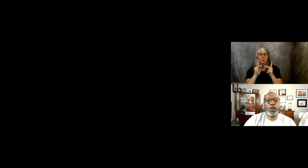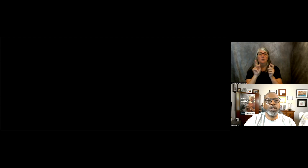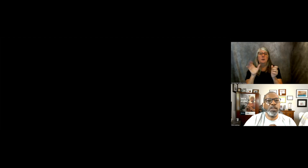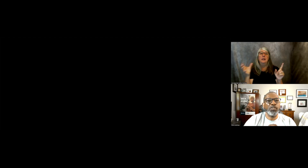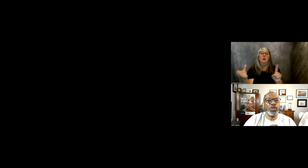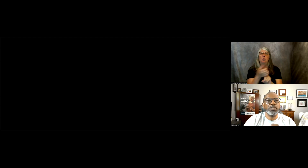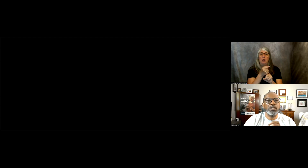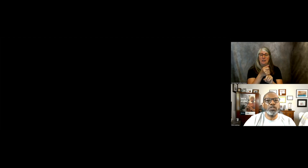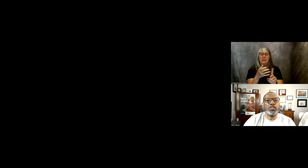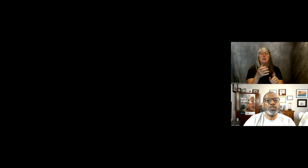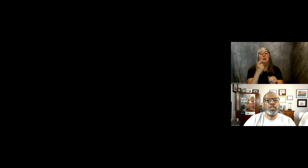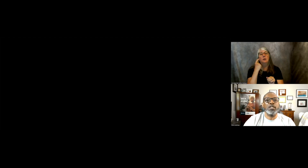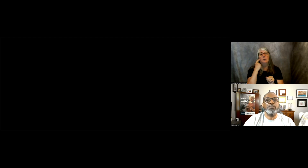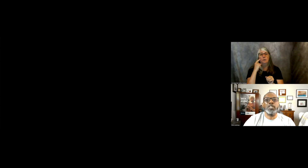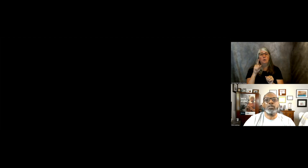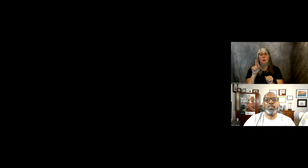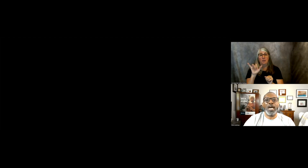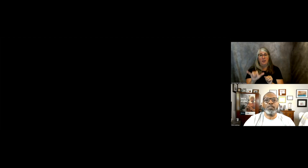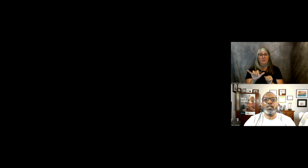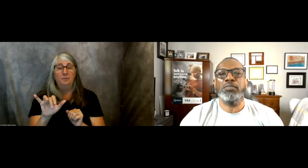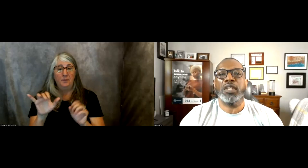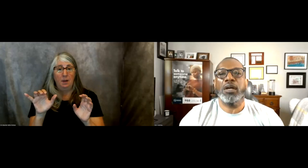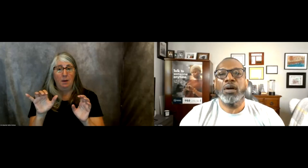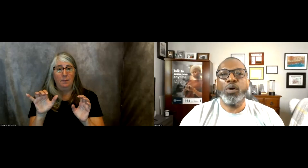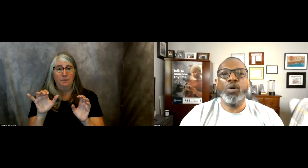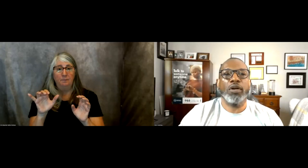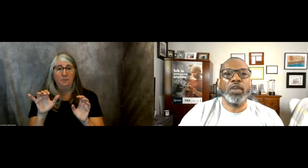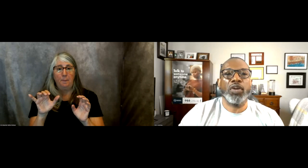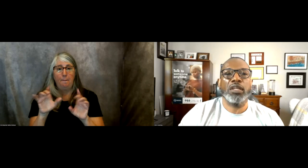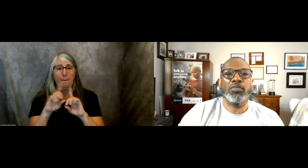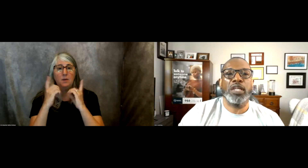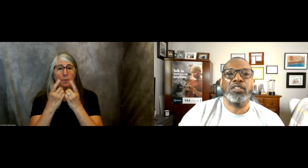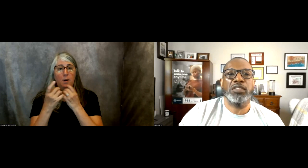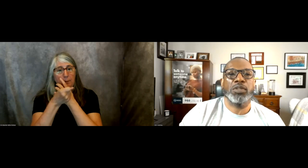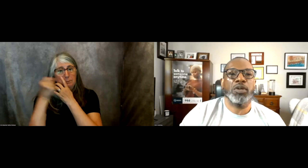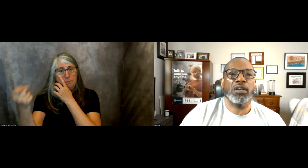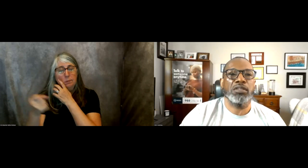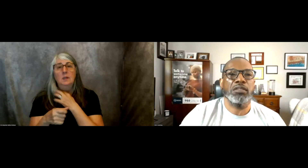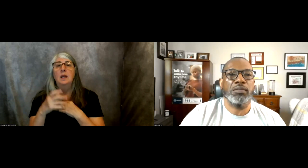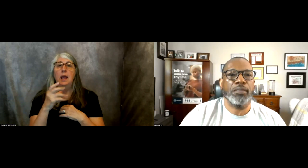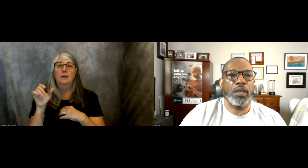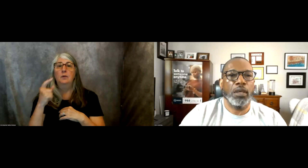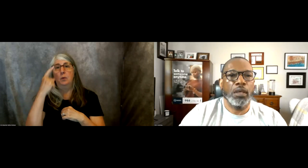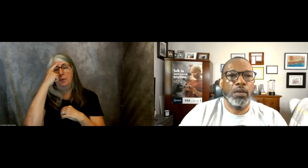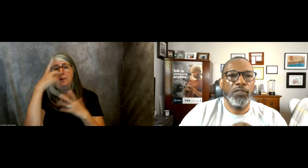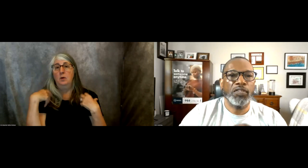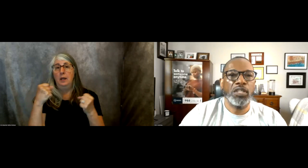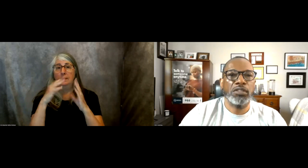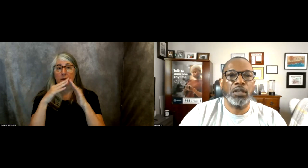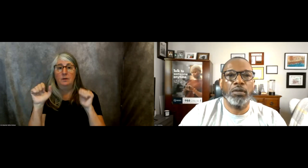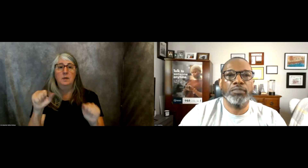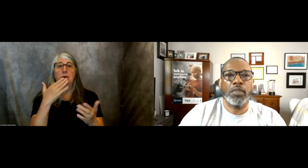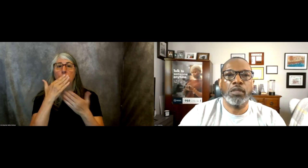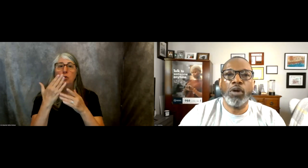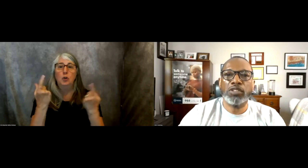emergency department, neither of which is conducive to good mental health outcomes or in creating good relationship with the mental health system. 50